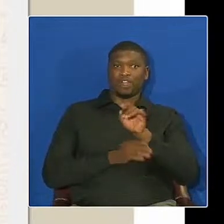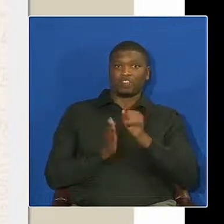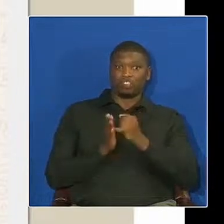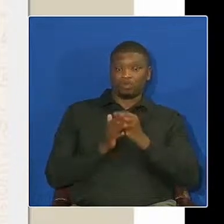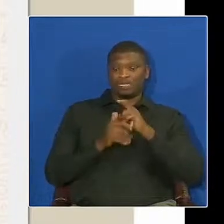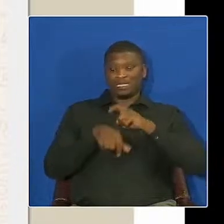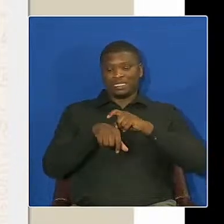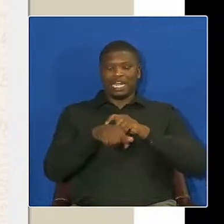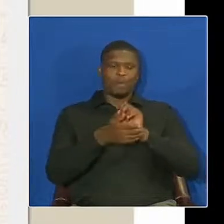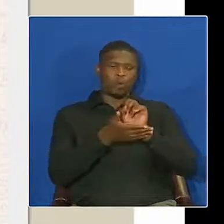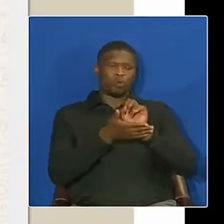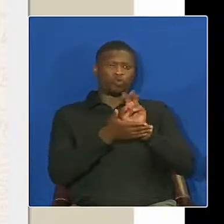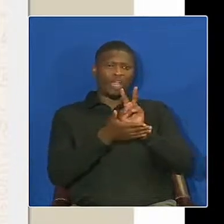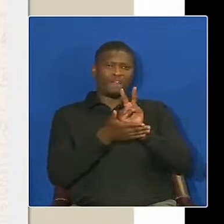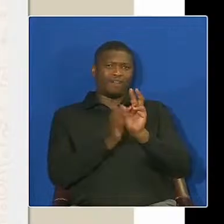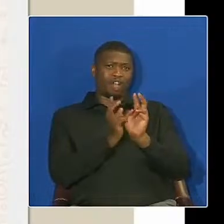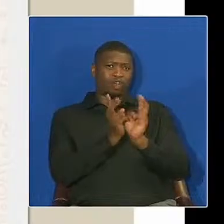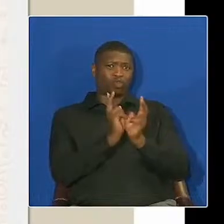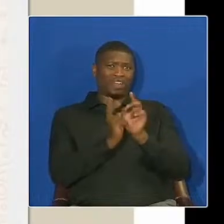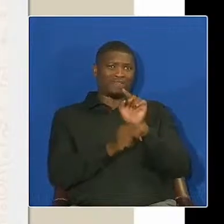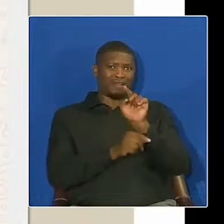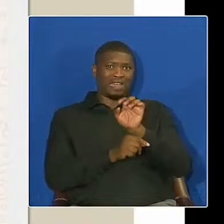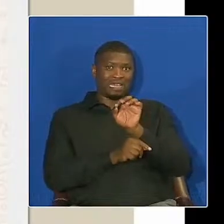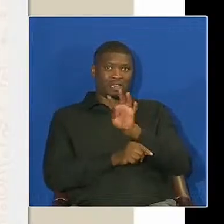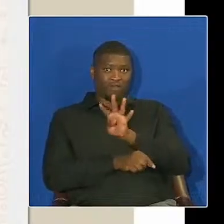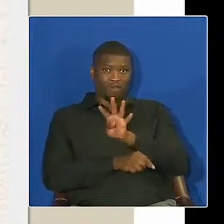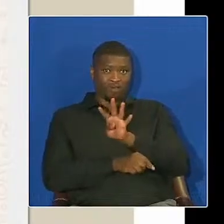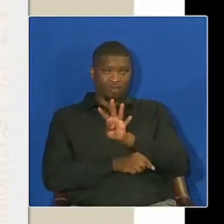at 12:34